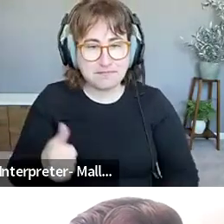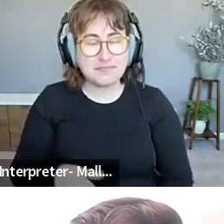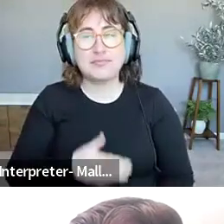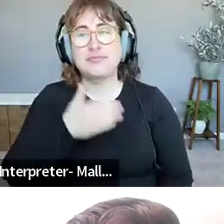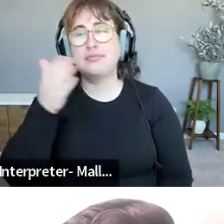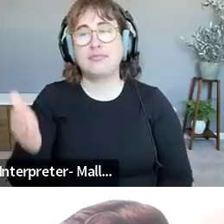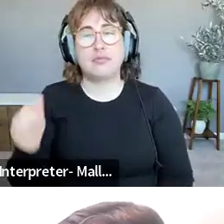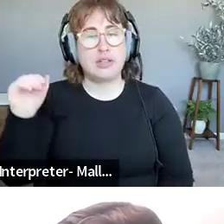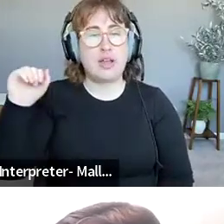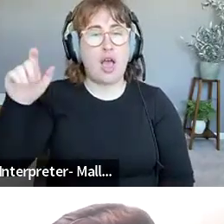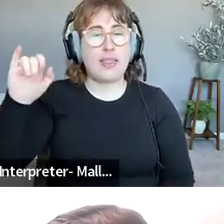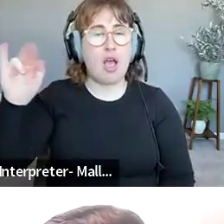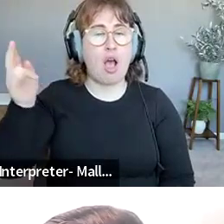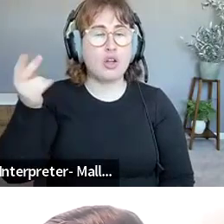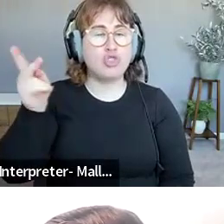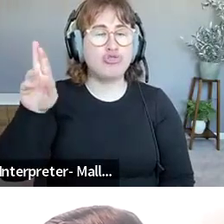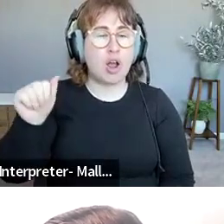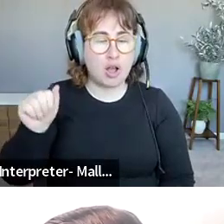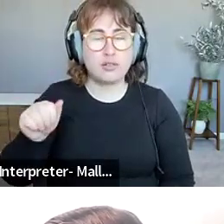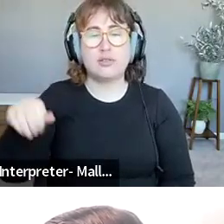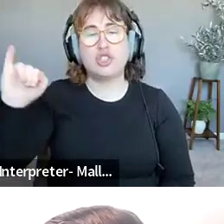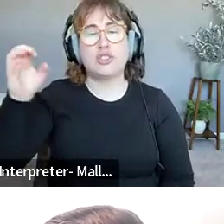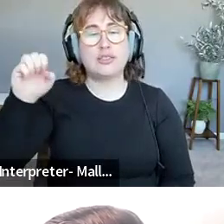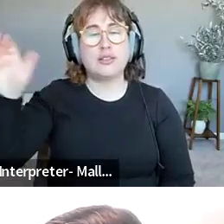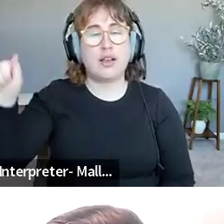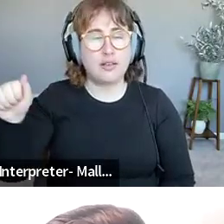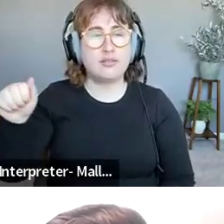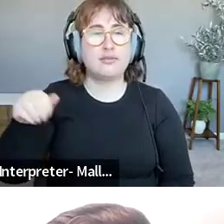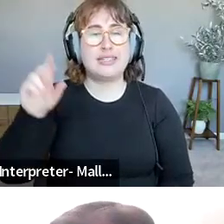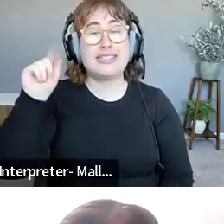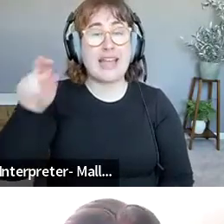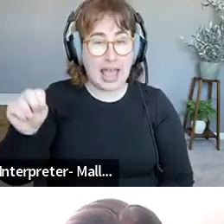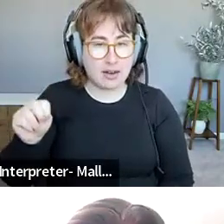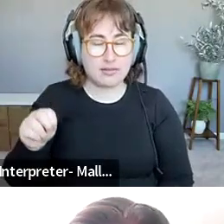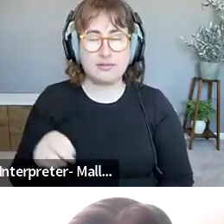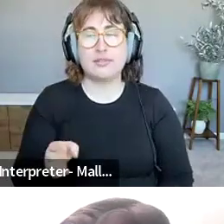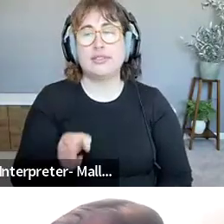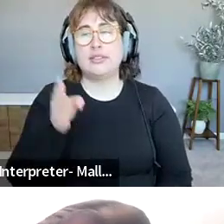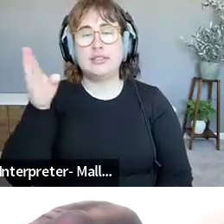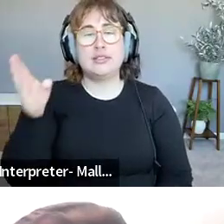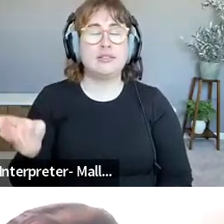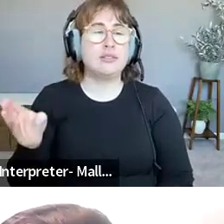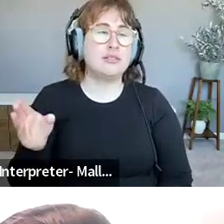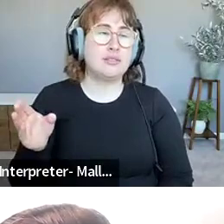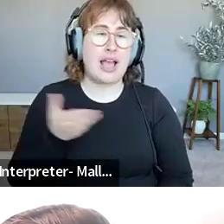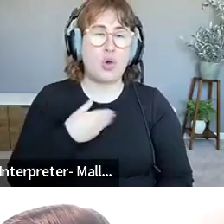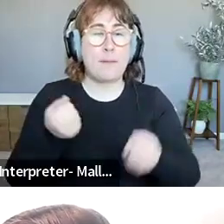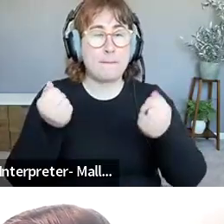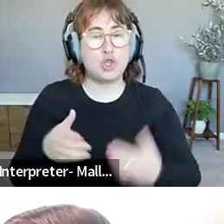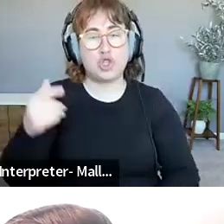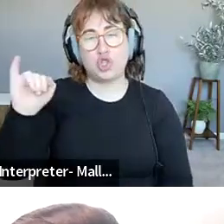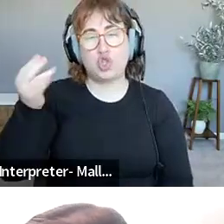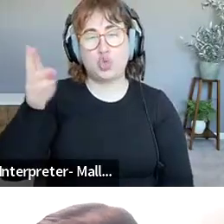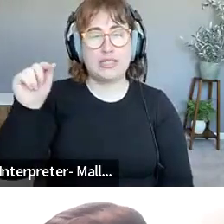From and Alejandra and Jessica and Dan from Community Services. Additionally, we have our manager